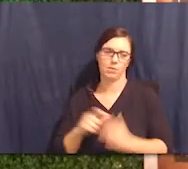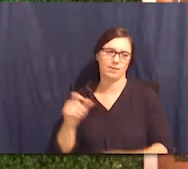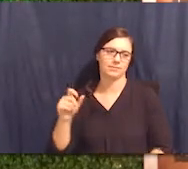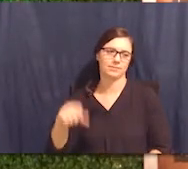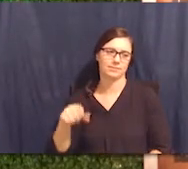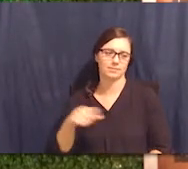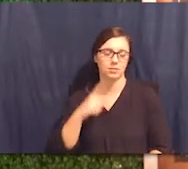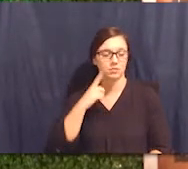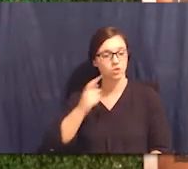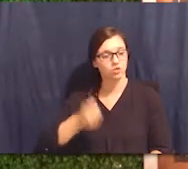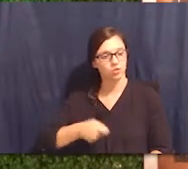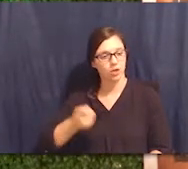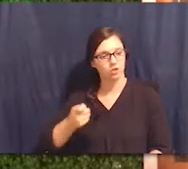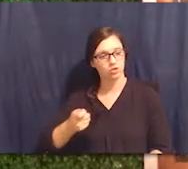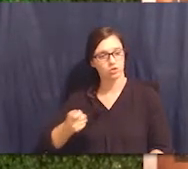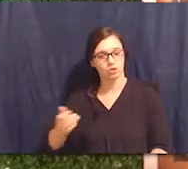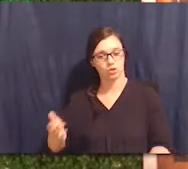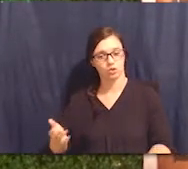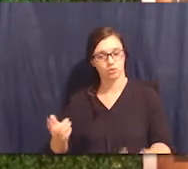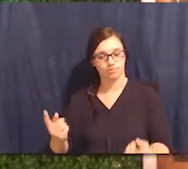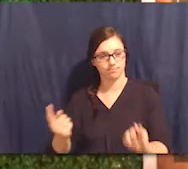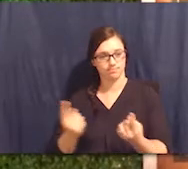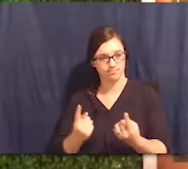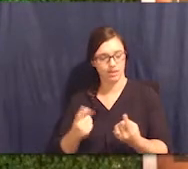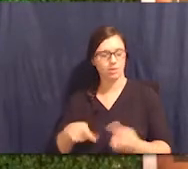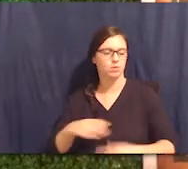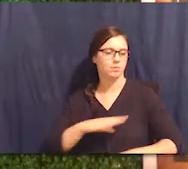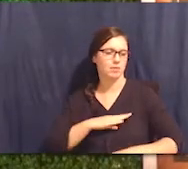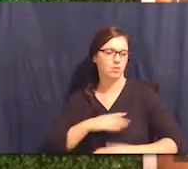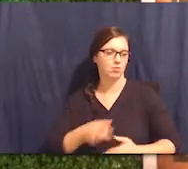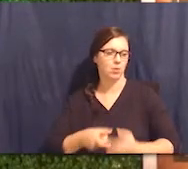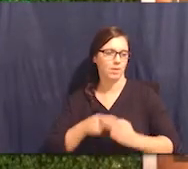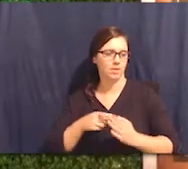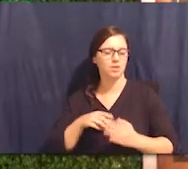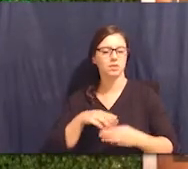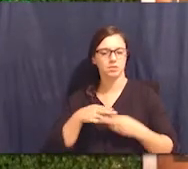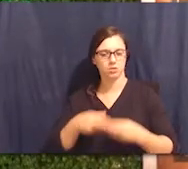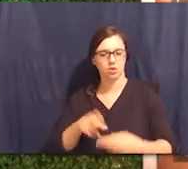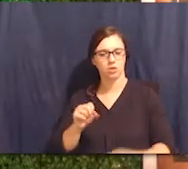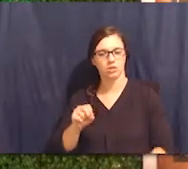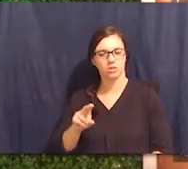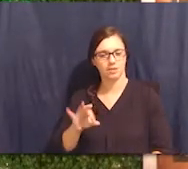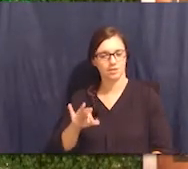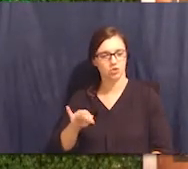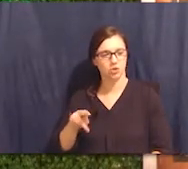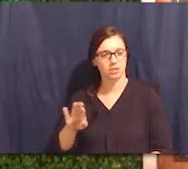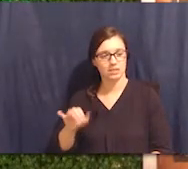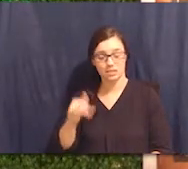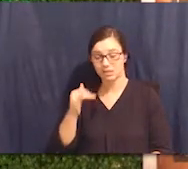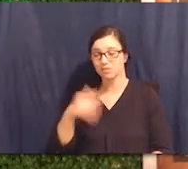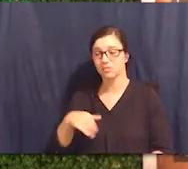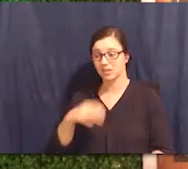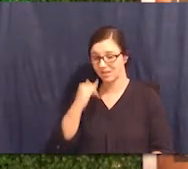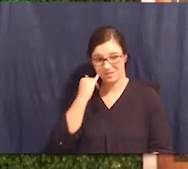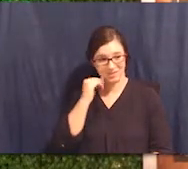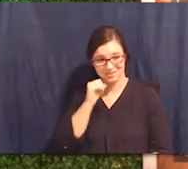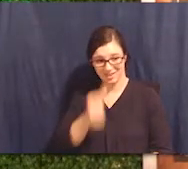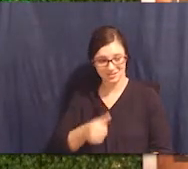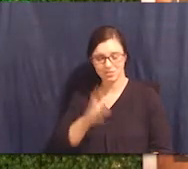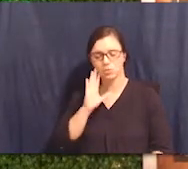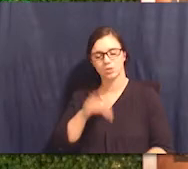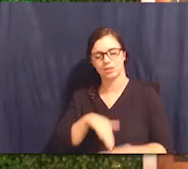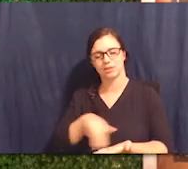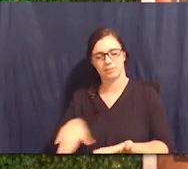in order for a judge to hear it, it has to meet those requirements. It's called sufficiency. And if it doesn't, then they can dismiss